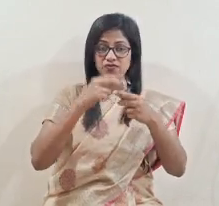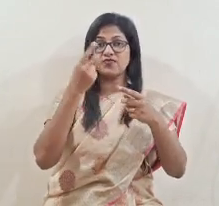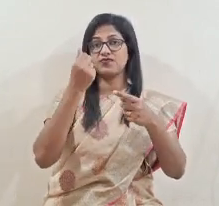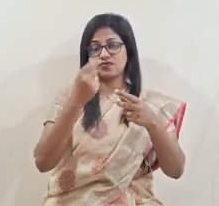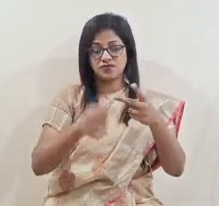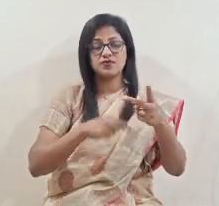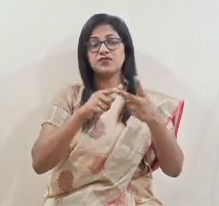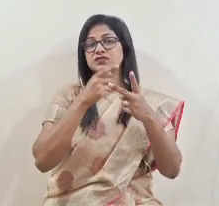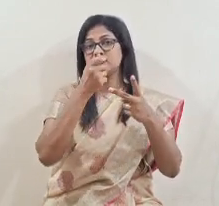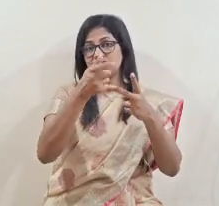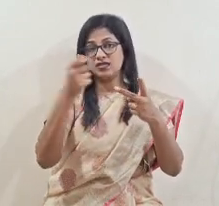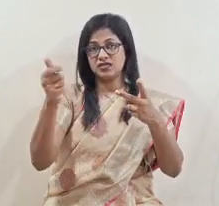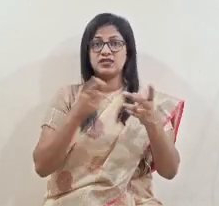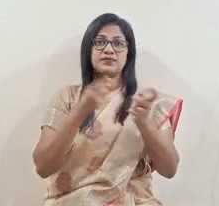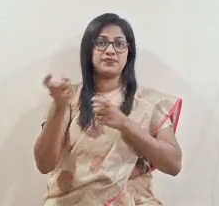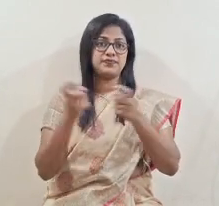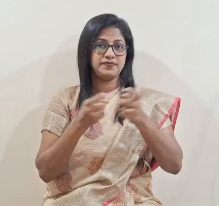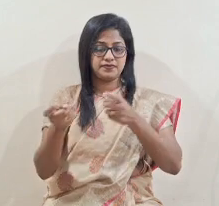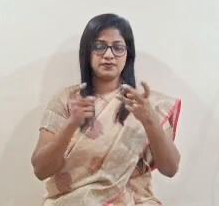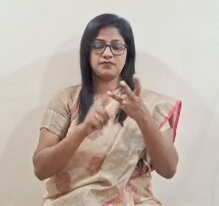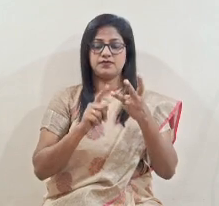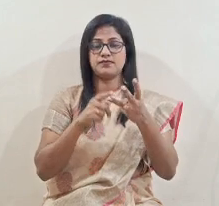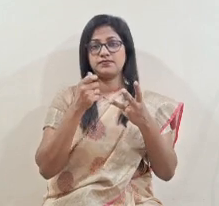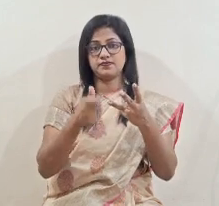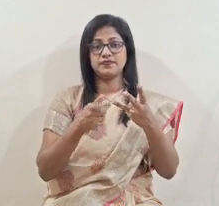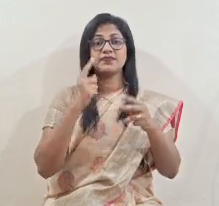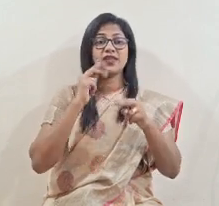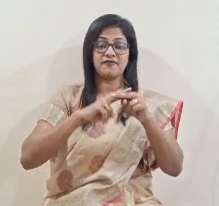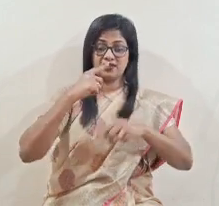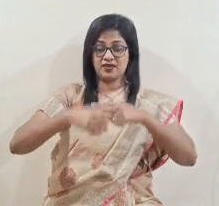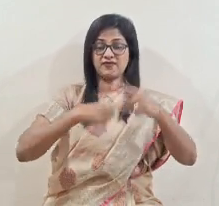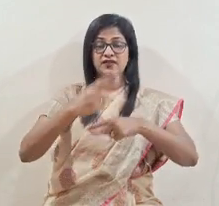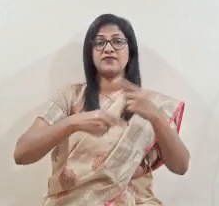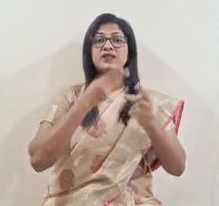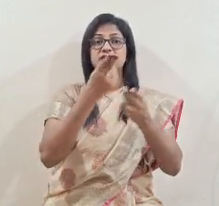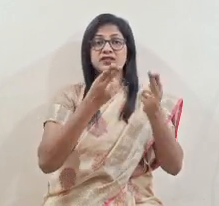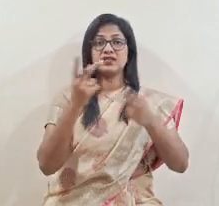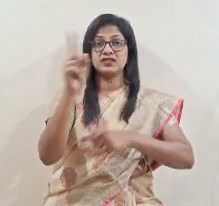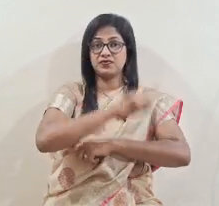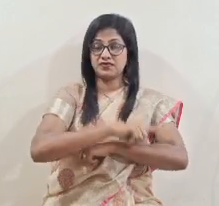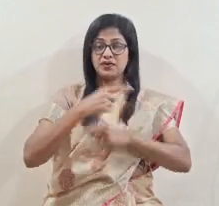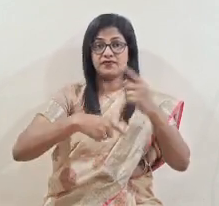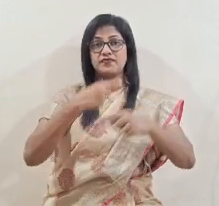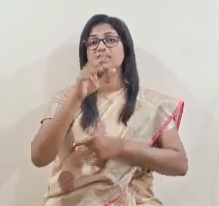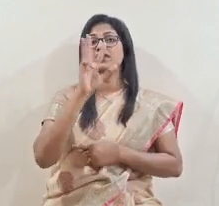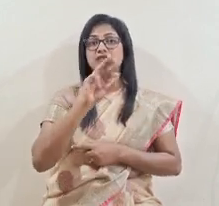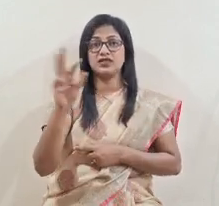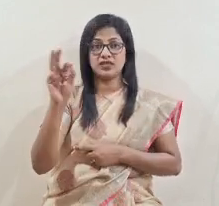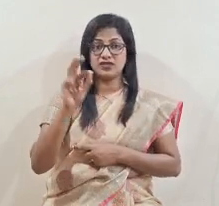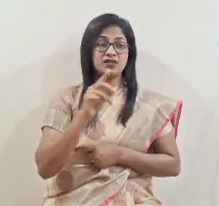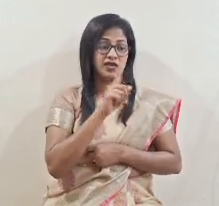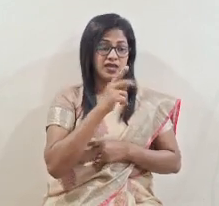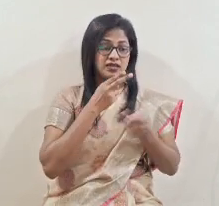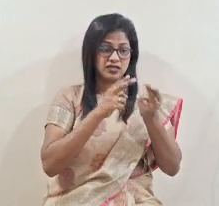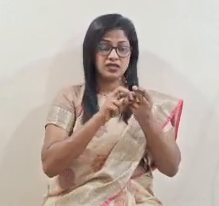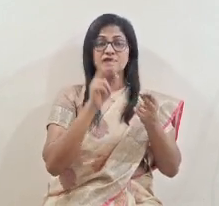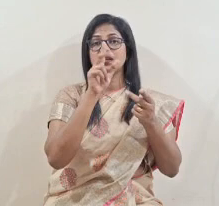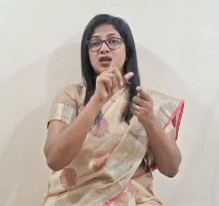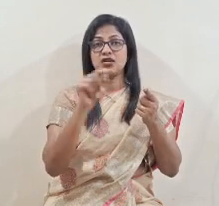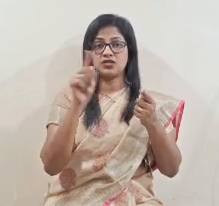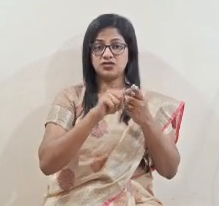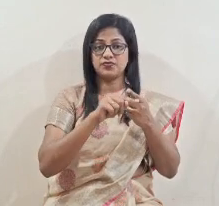cost, salary and maintenance charges. If you look at the daily tickets sold, there are 300 daily tickets sold with the 100 rupees of ticket